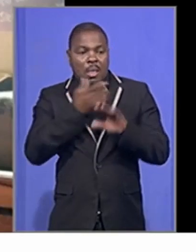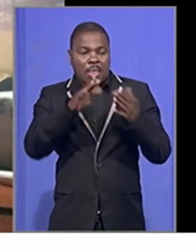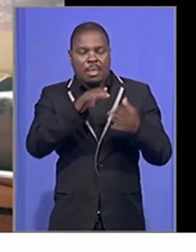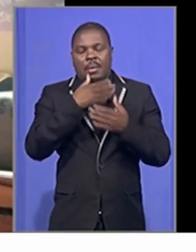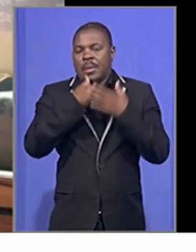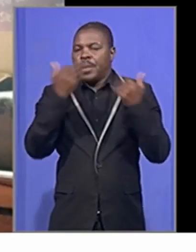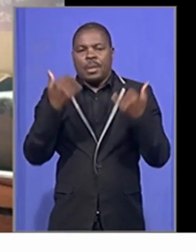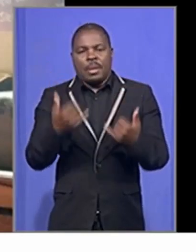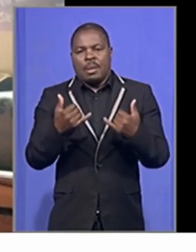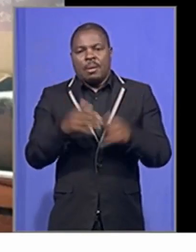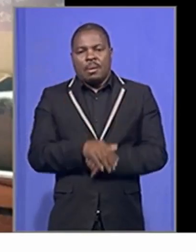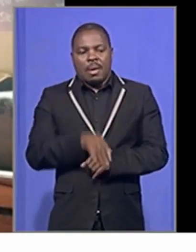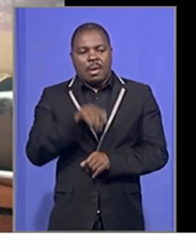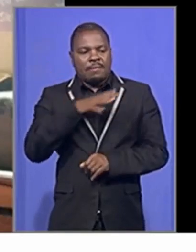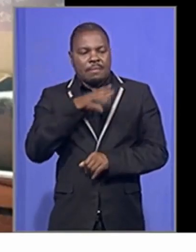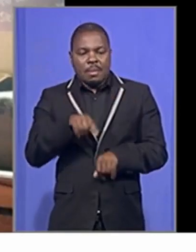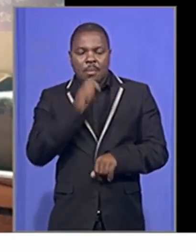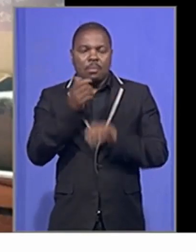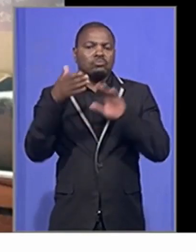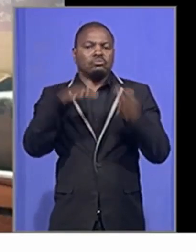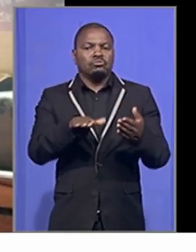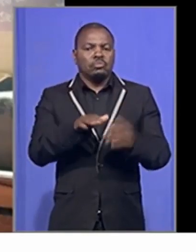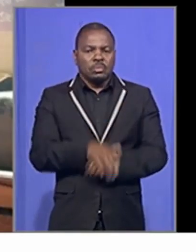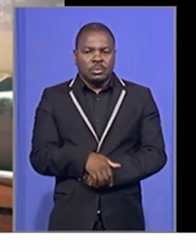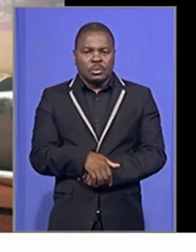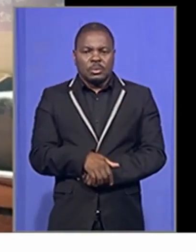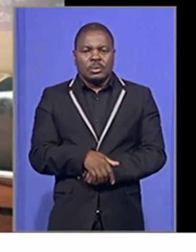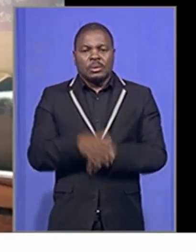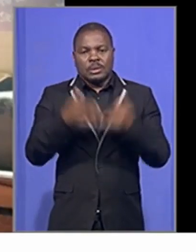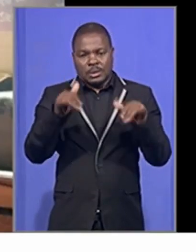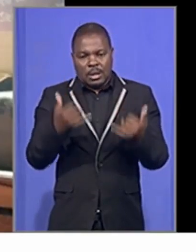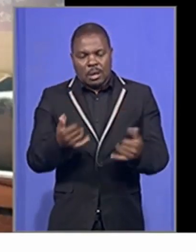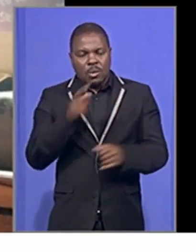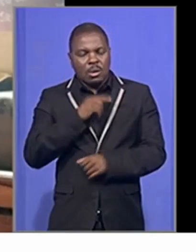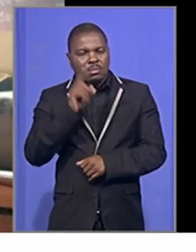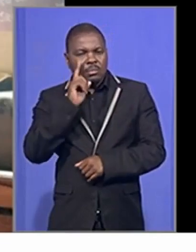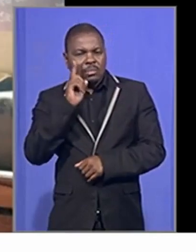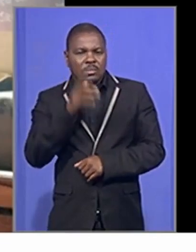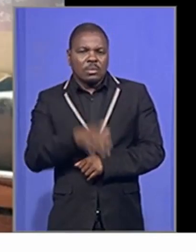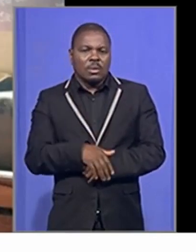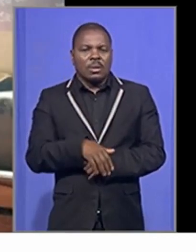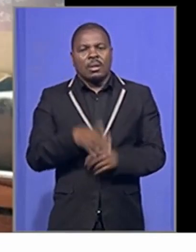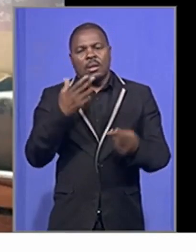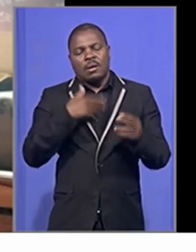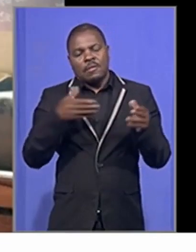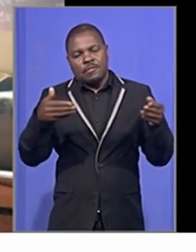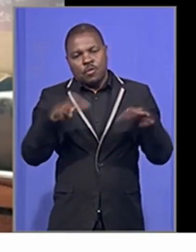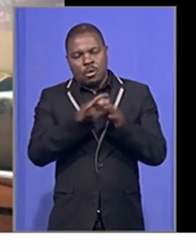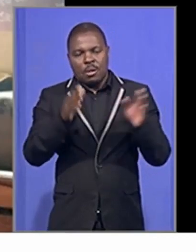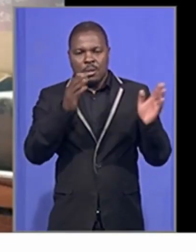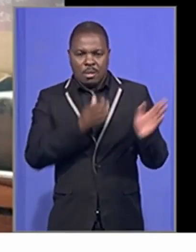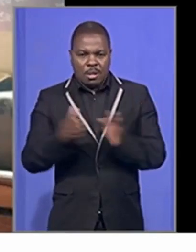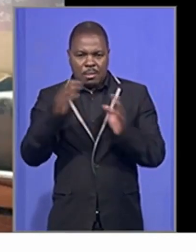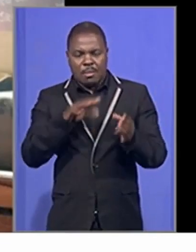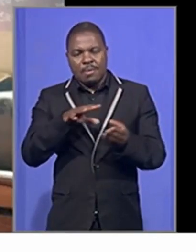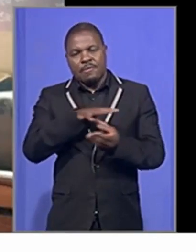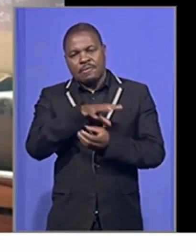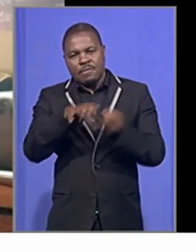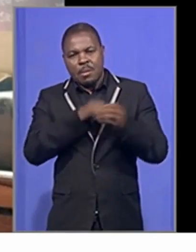it only happened this morning. At this stage, we are still looking towards the funeral arrangements. He's got some family